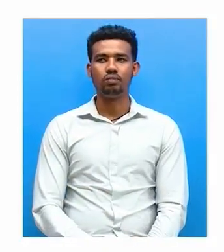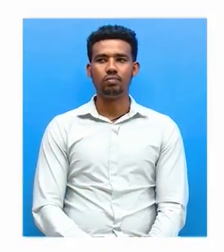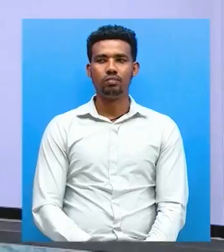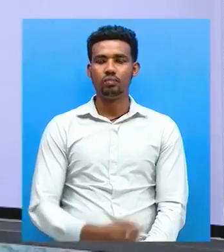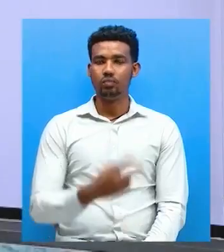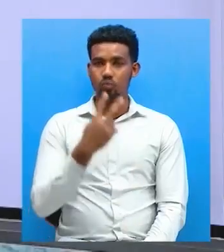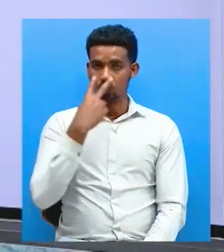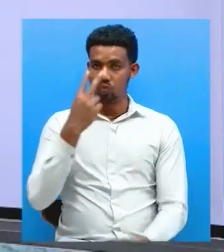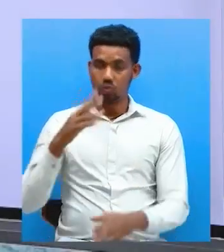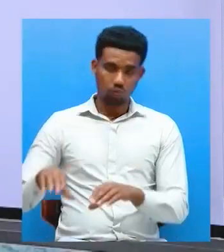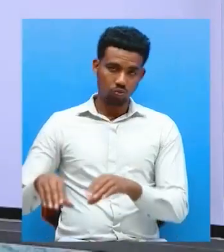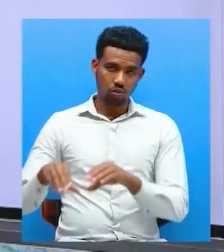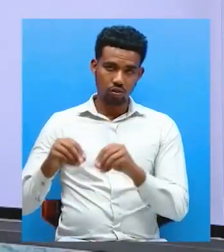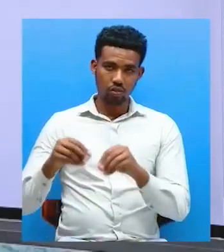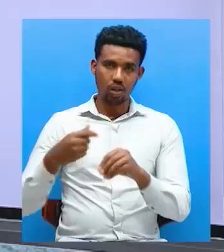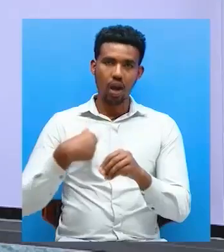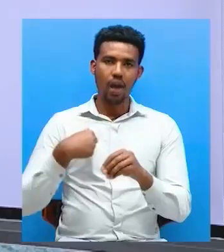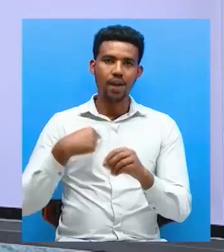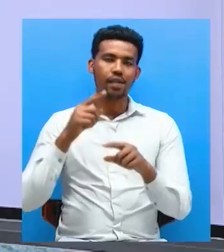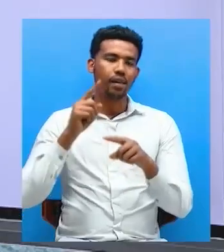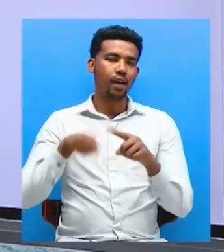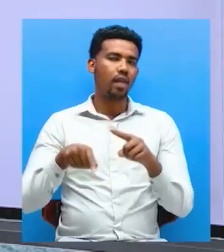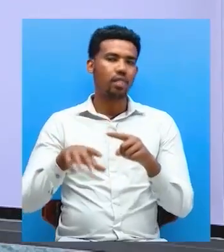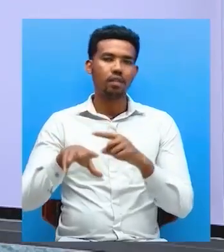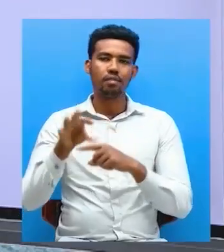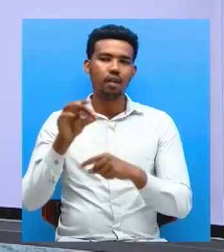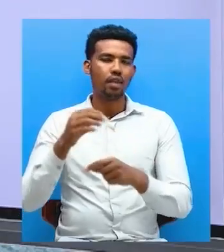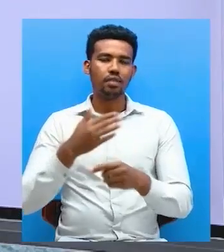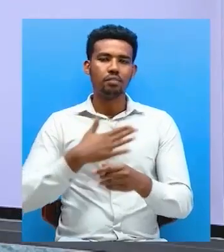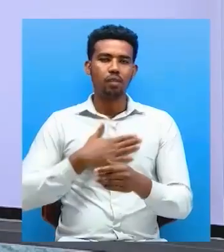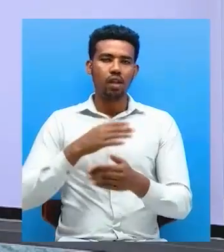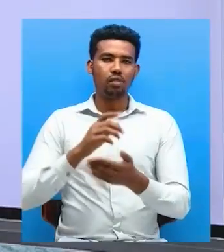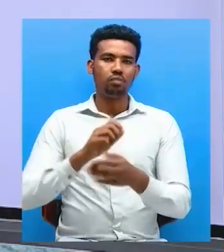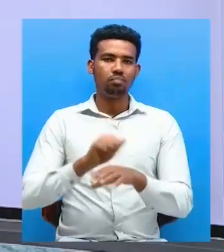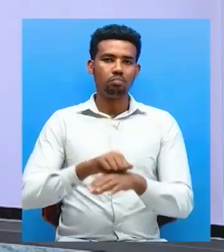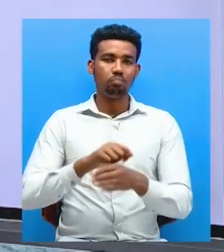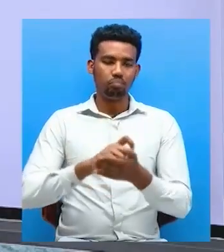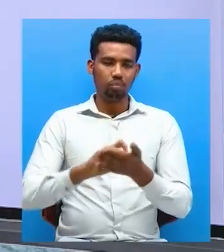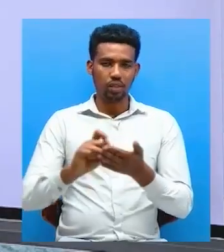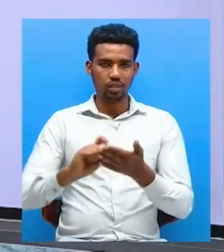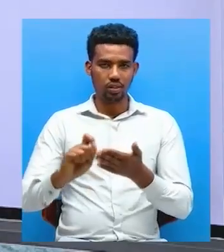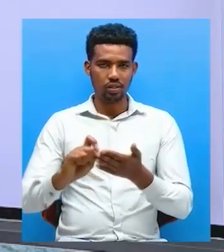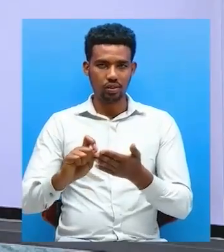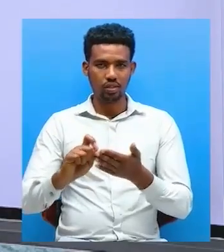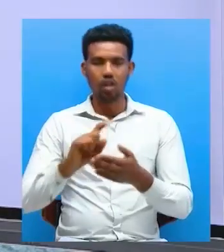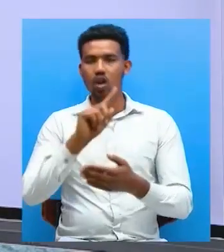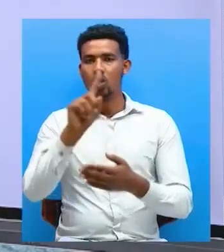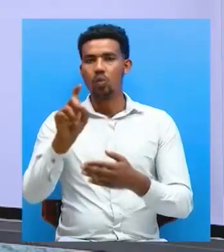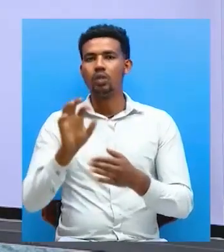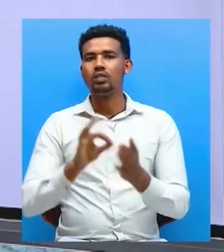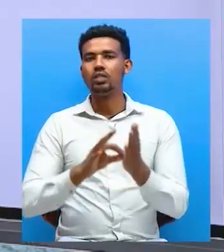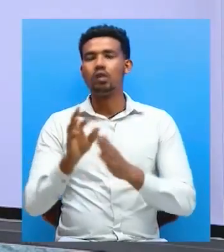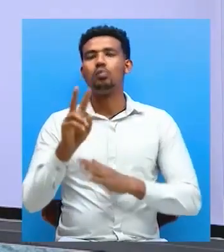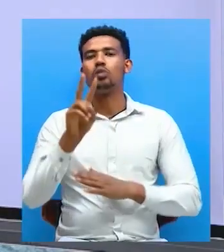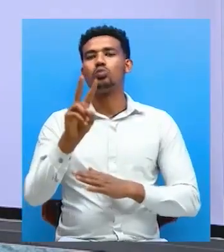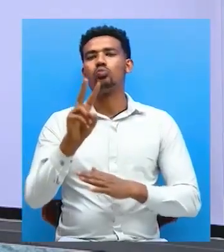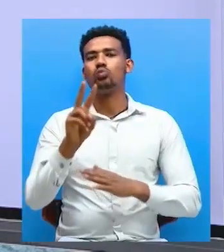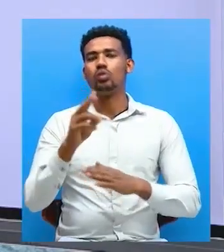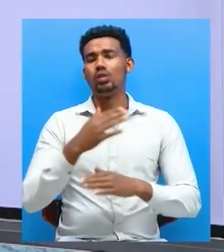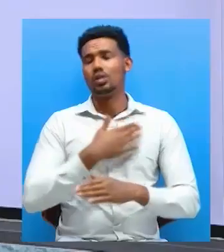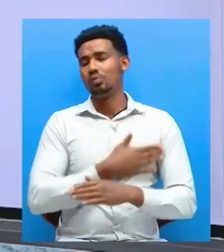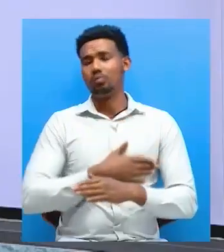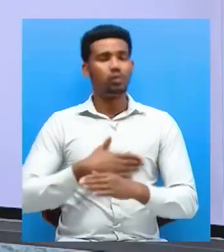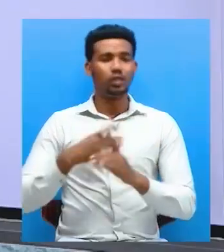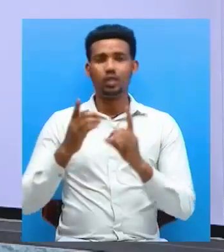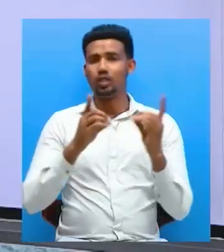Look, students, I cannot find my pencil. Question number 2. Please do not touch that. Please